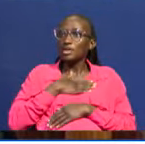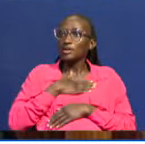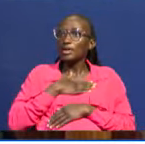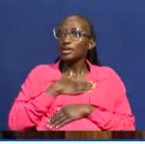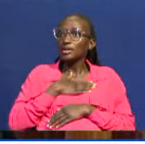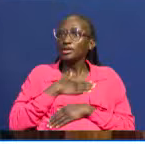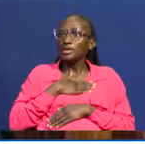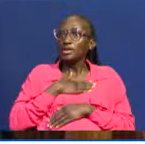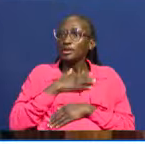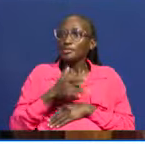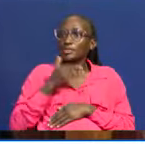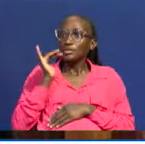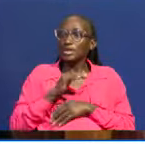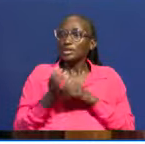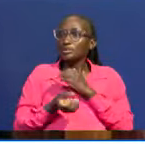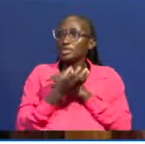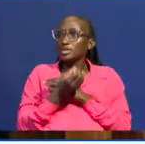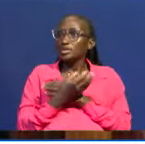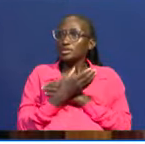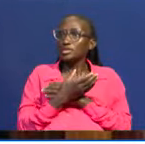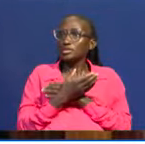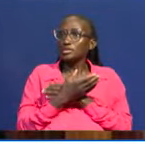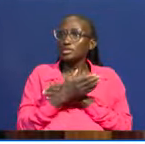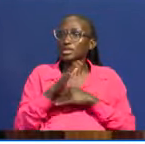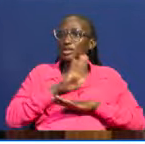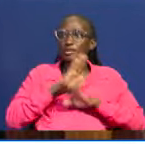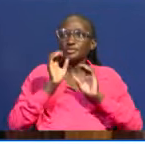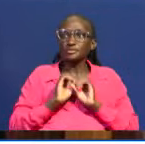contention that that explanation is not